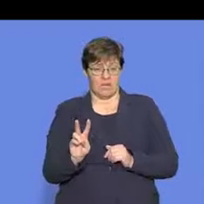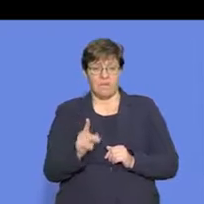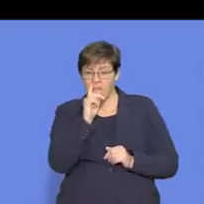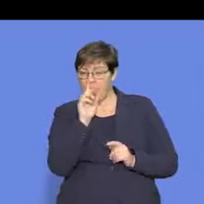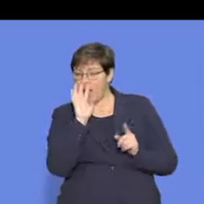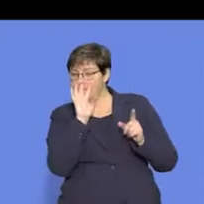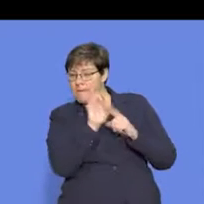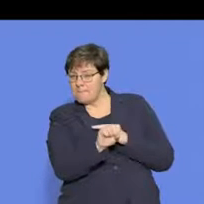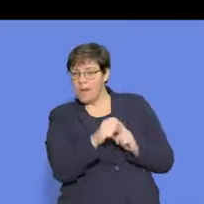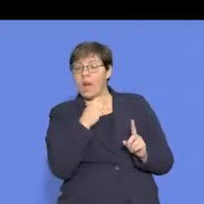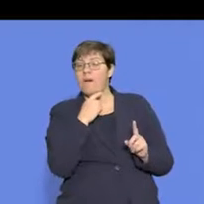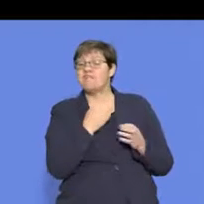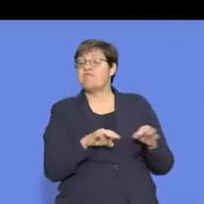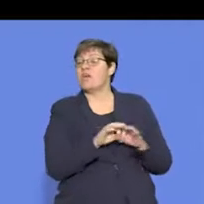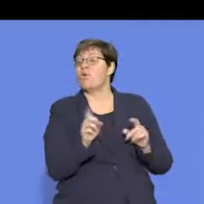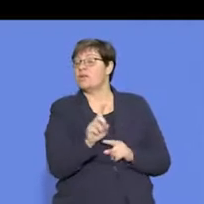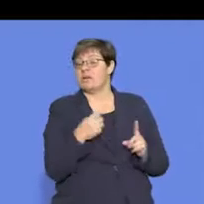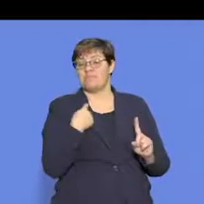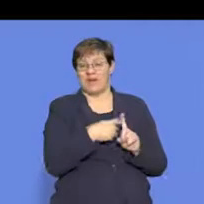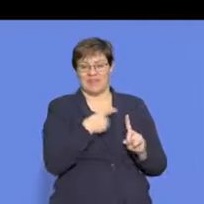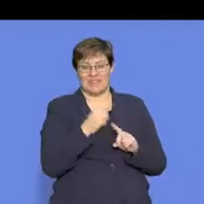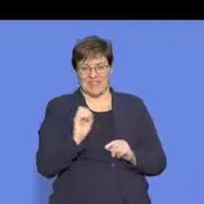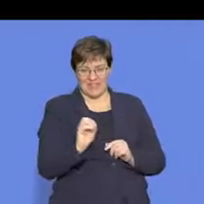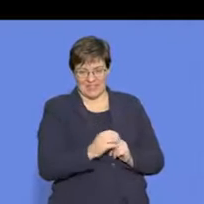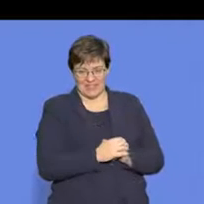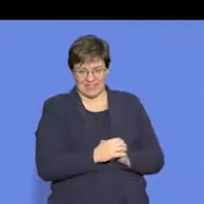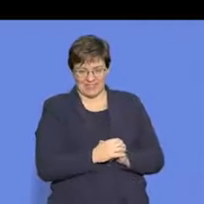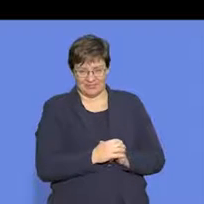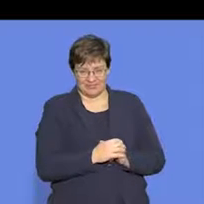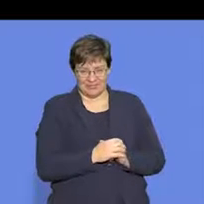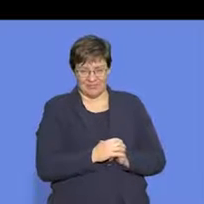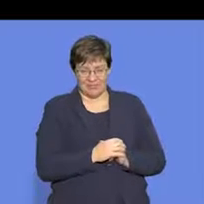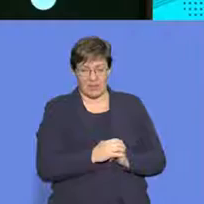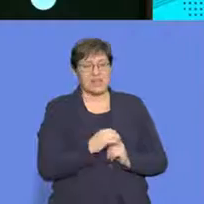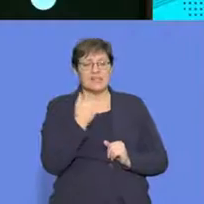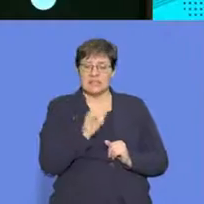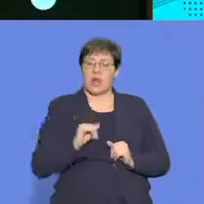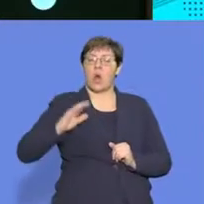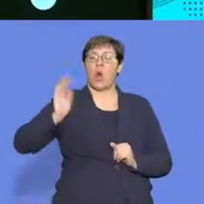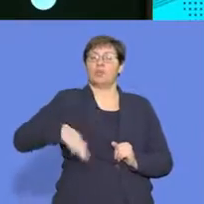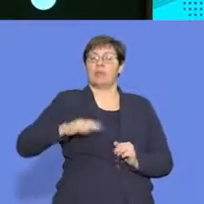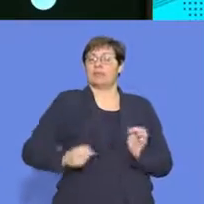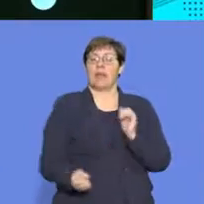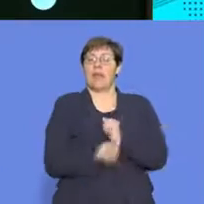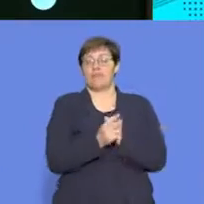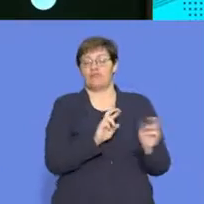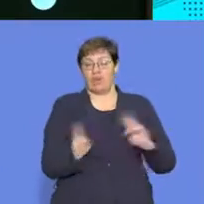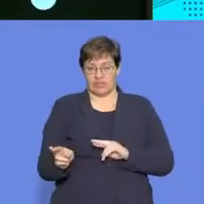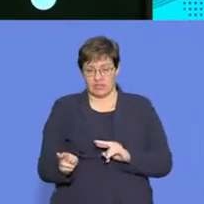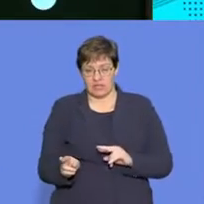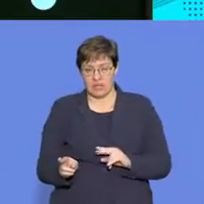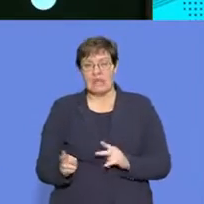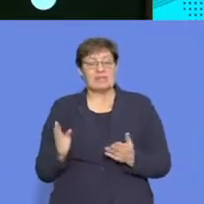0.82 volts. Again, notice that it's a positive value. So it is still a